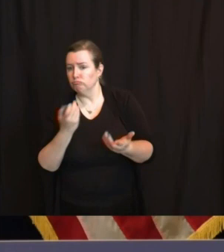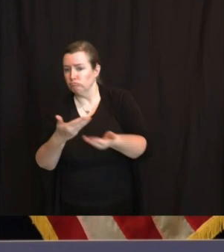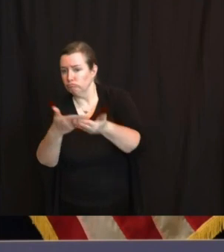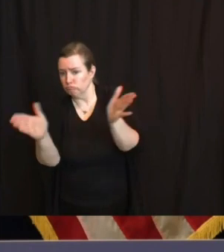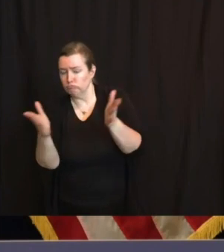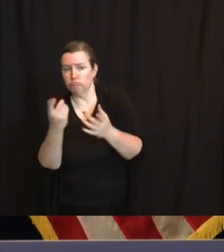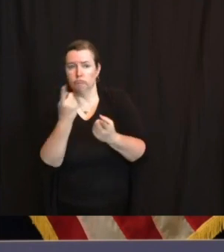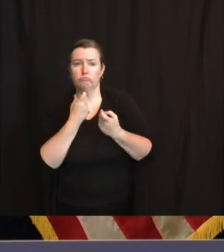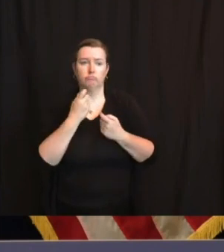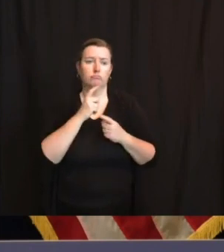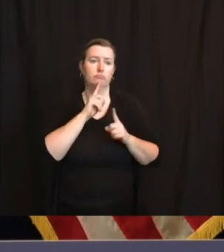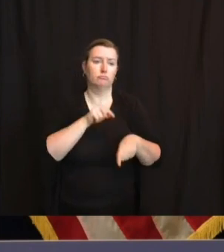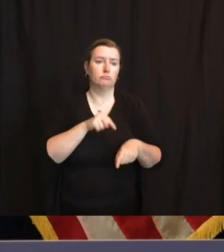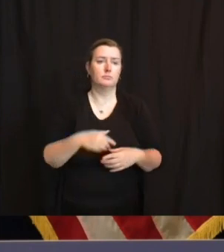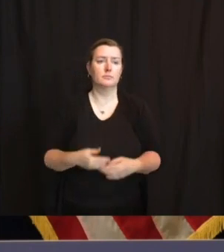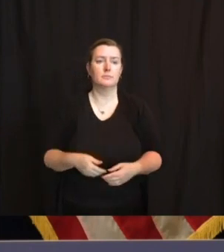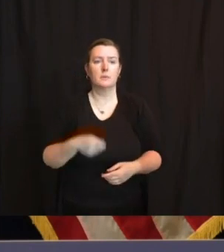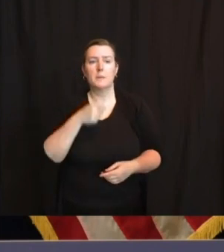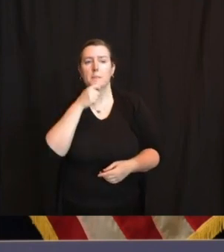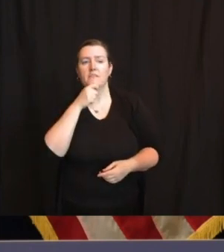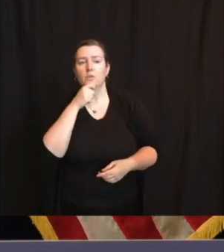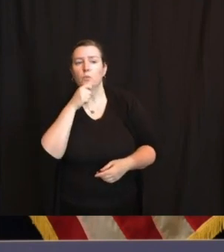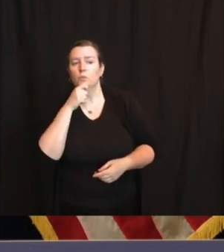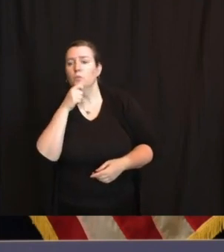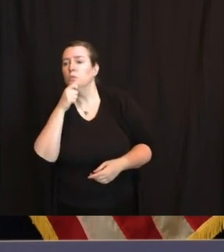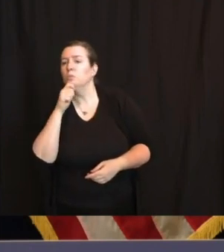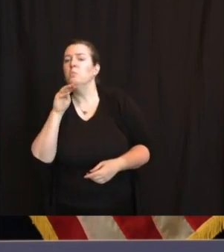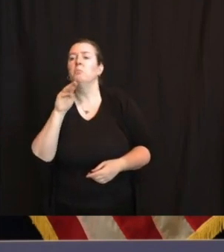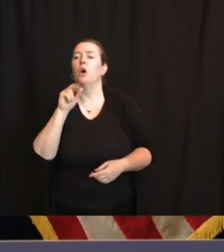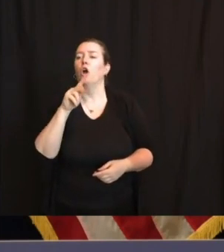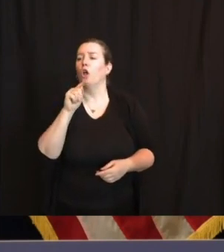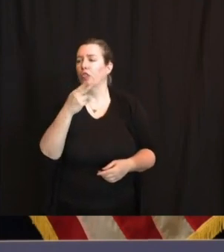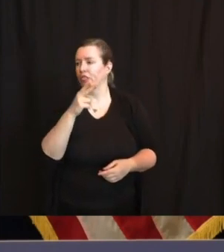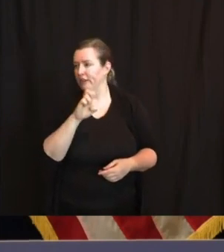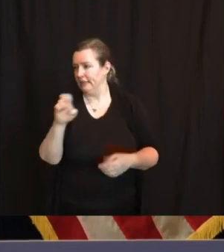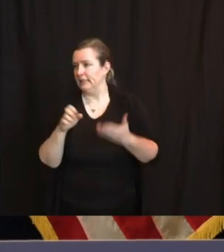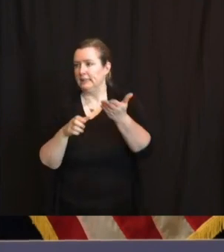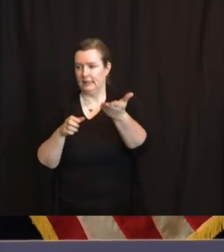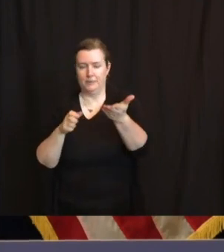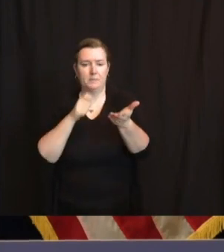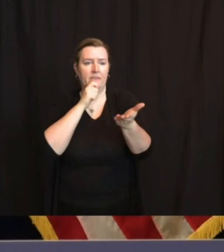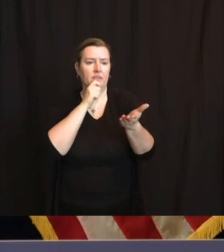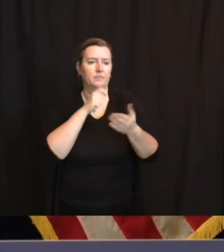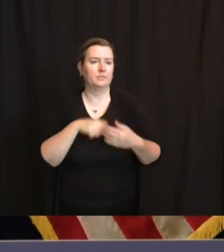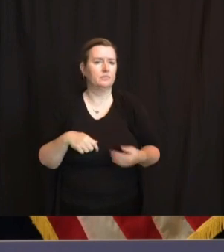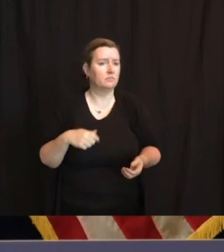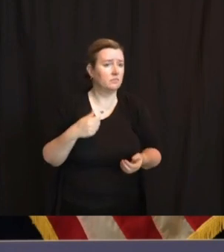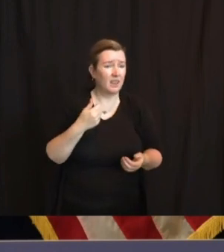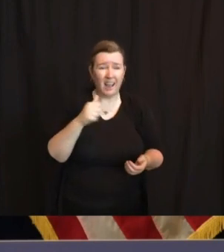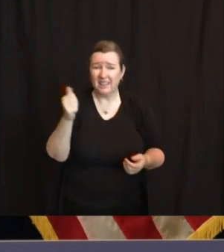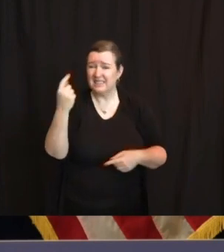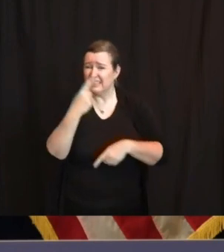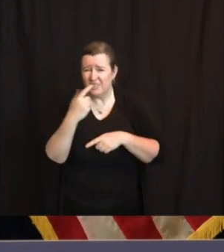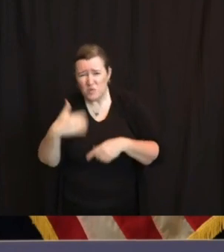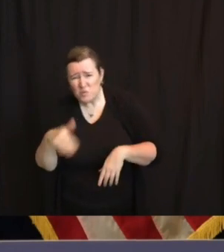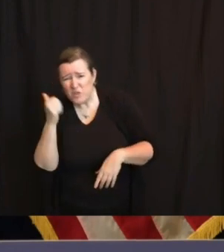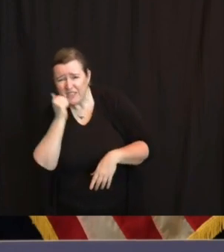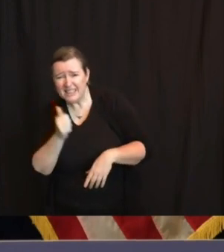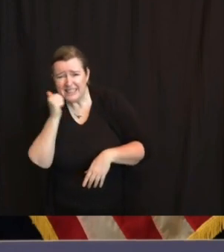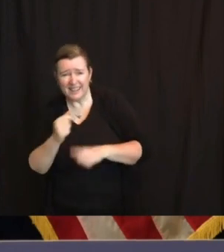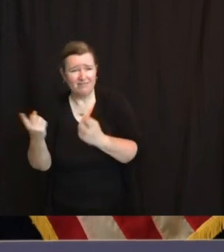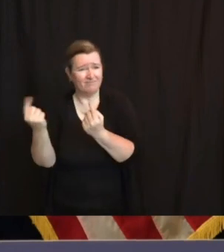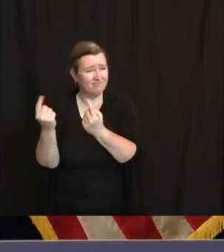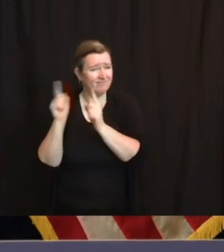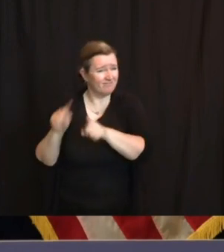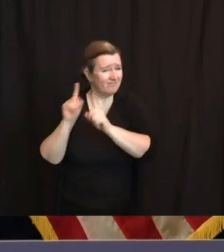Martell is on the mic. Martell, have you missed a day? A couple, maybe a couple. We're in the 60s